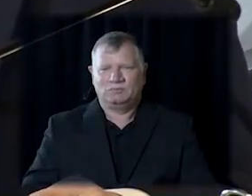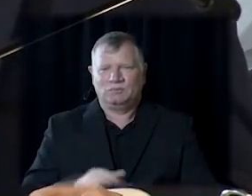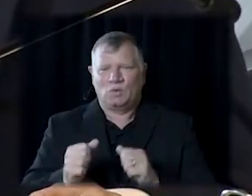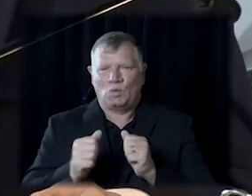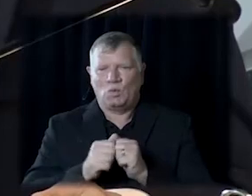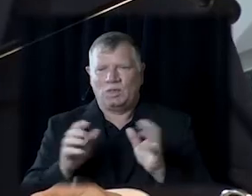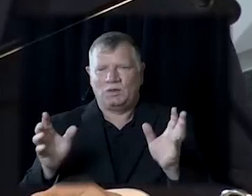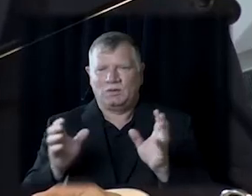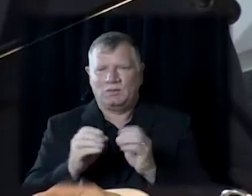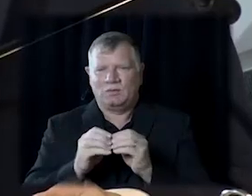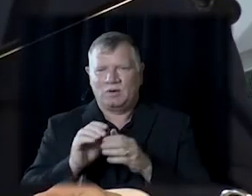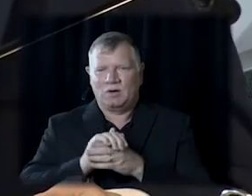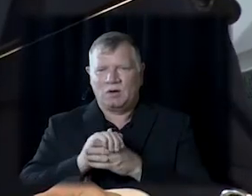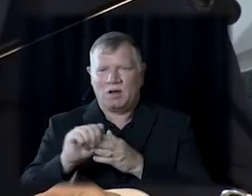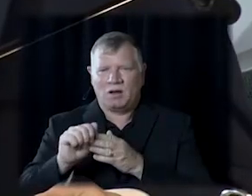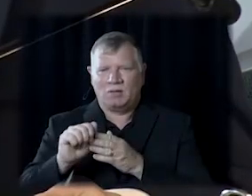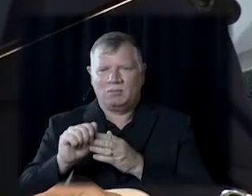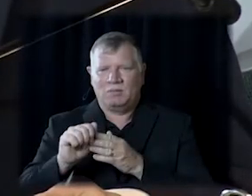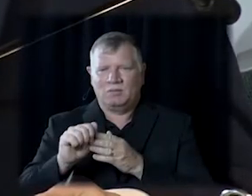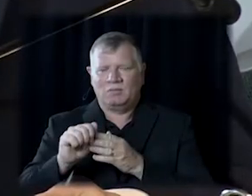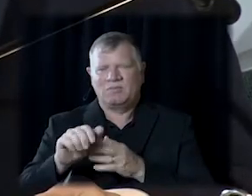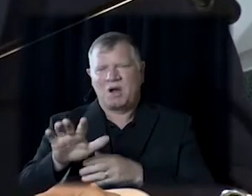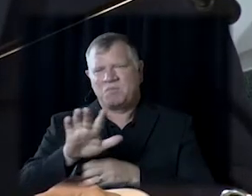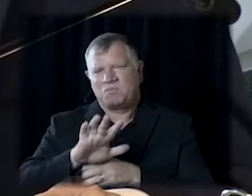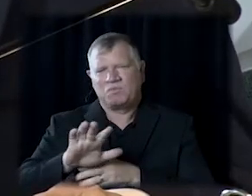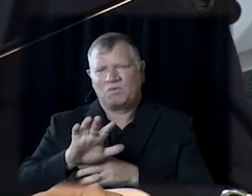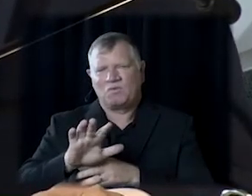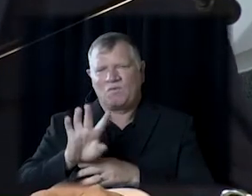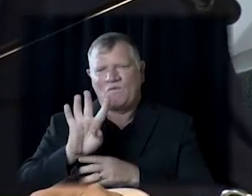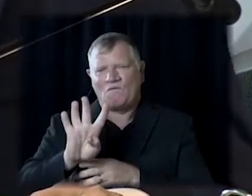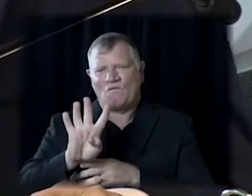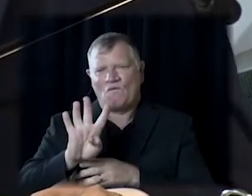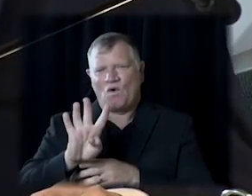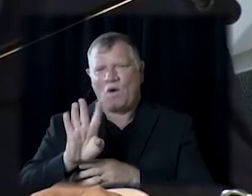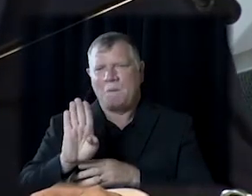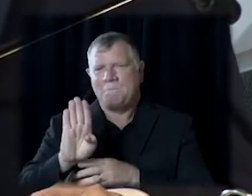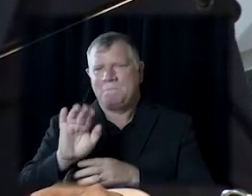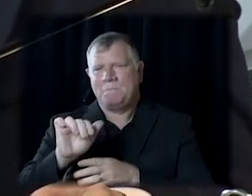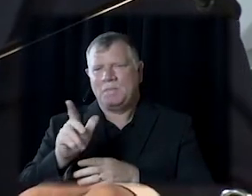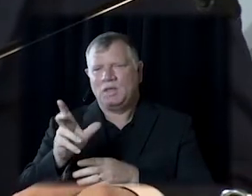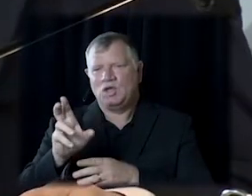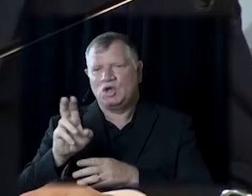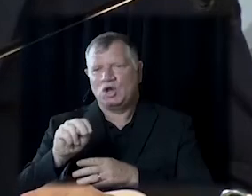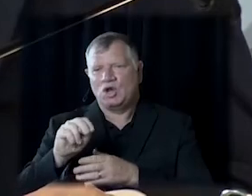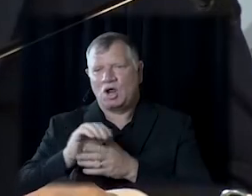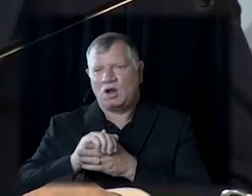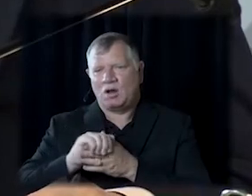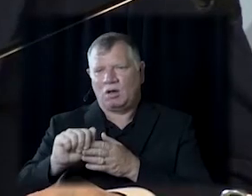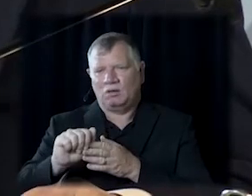with a total dollar amount of approximately $4 billion at issue.